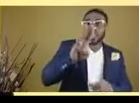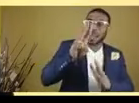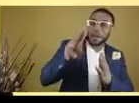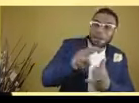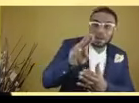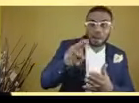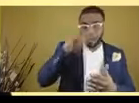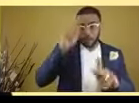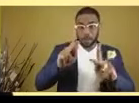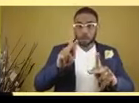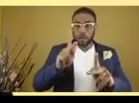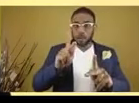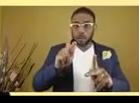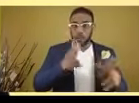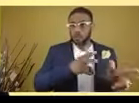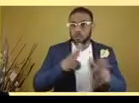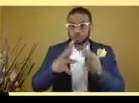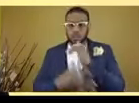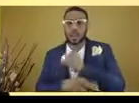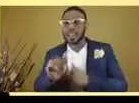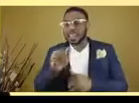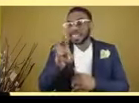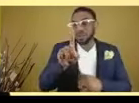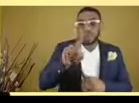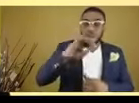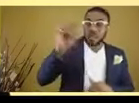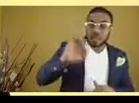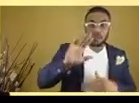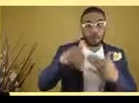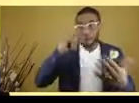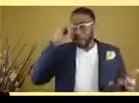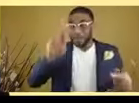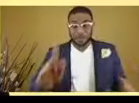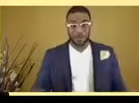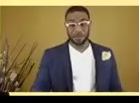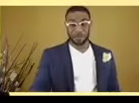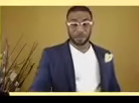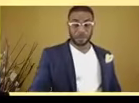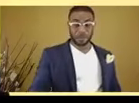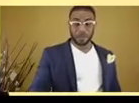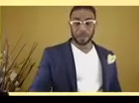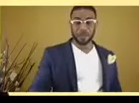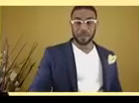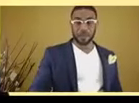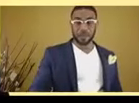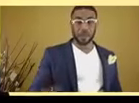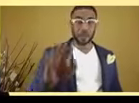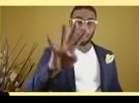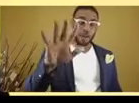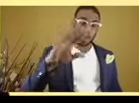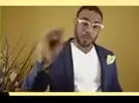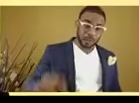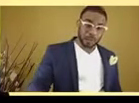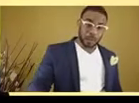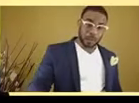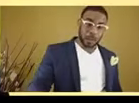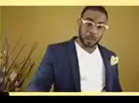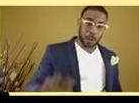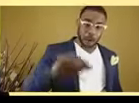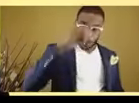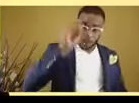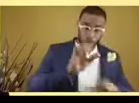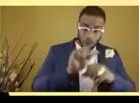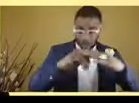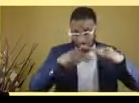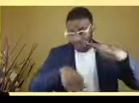people were poor and low wealth. But that's 61% of all Black people. 45% of all Black workers work for less than a